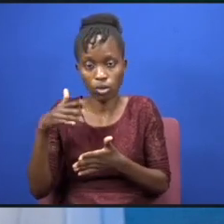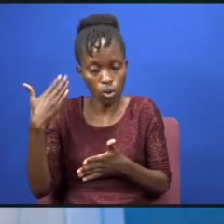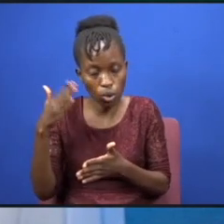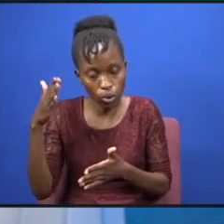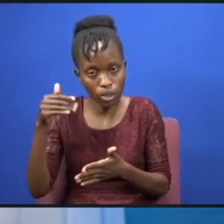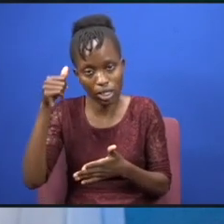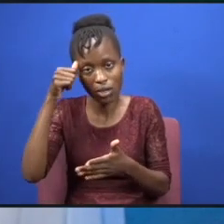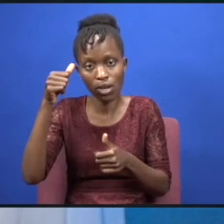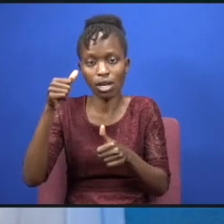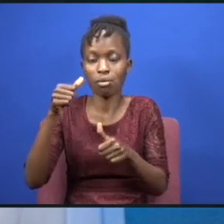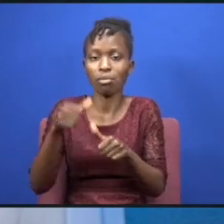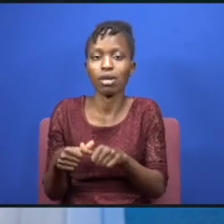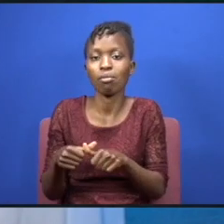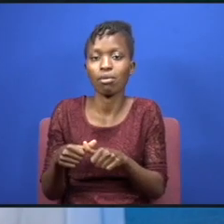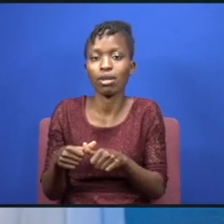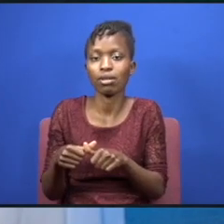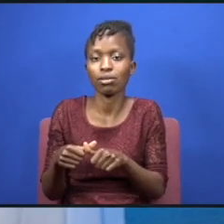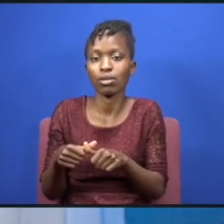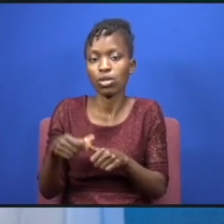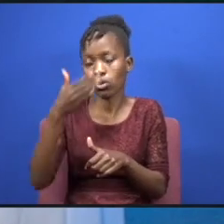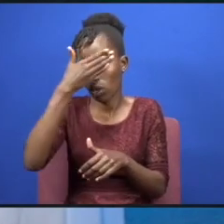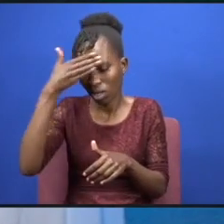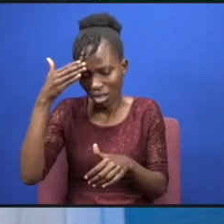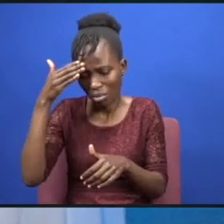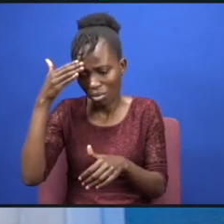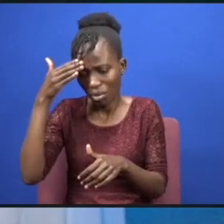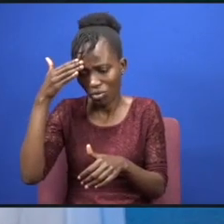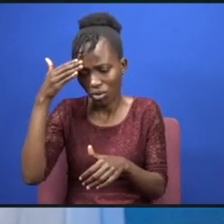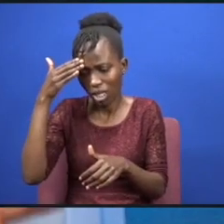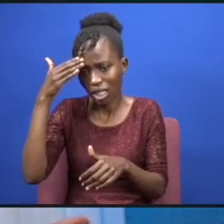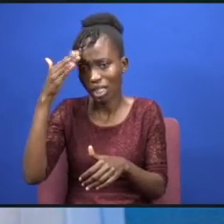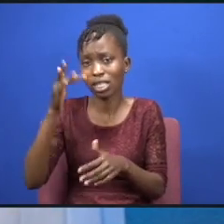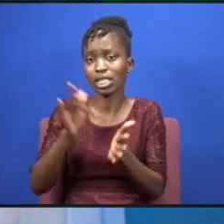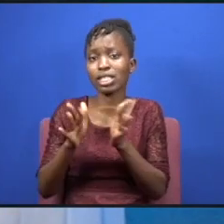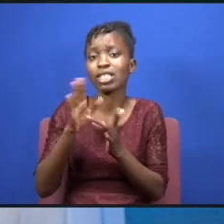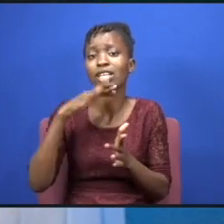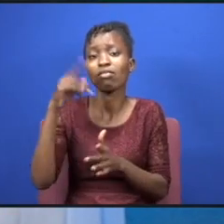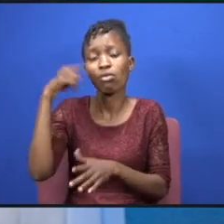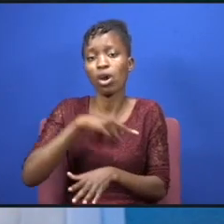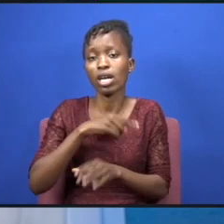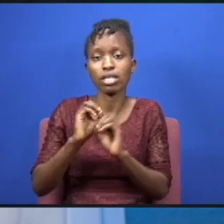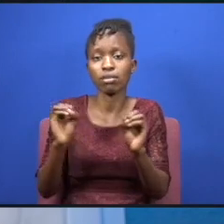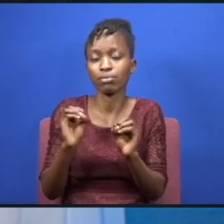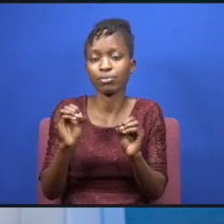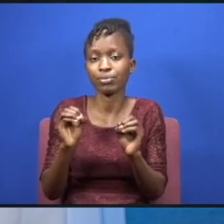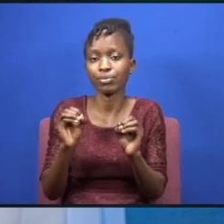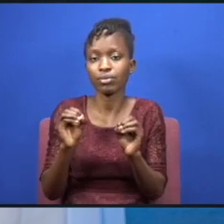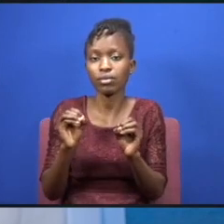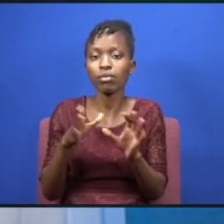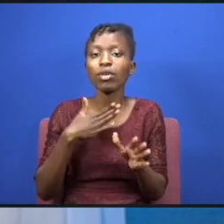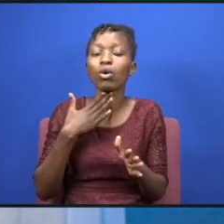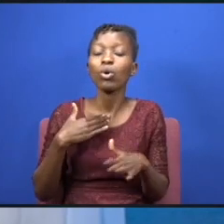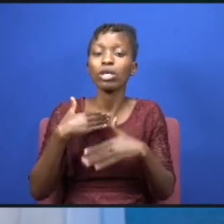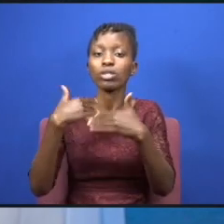error is to forgetfulness. And we don't want to forget that great sacrifice and hence live carelessly as believers. And therefore, I